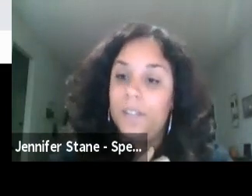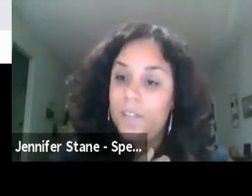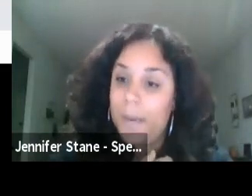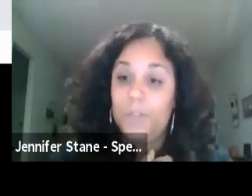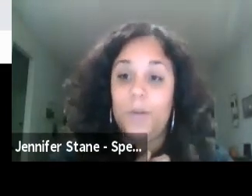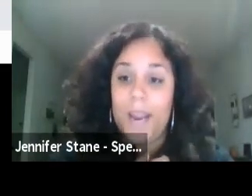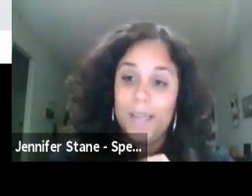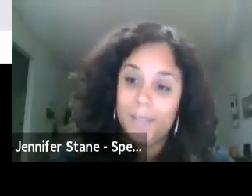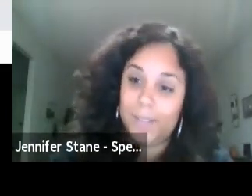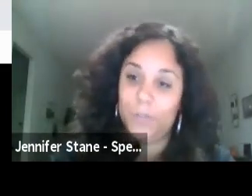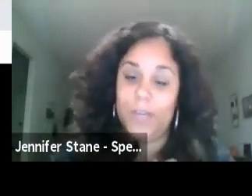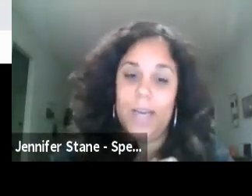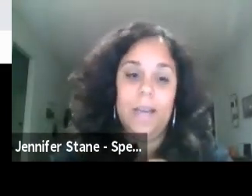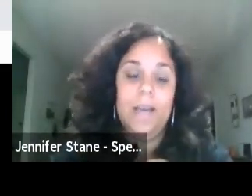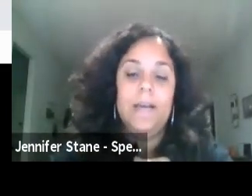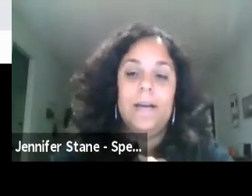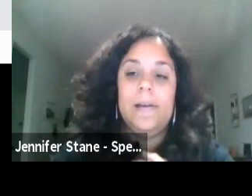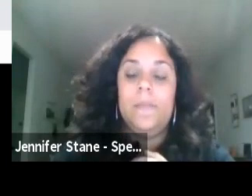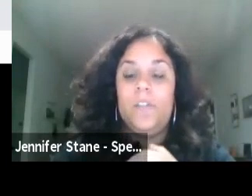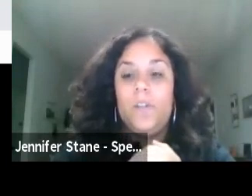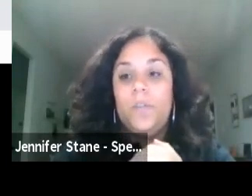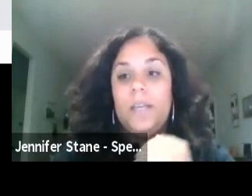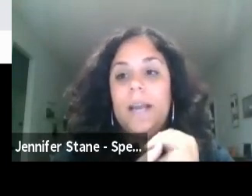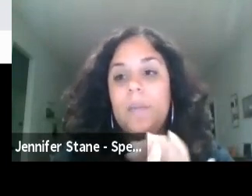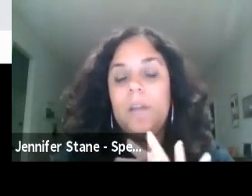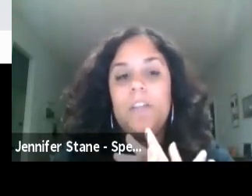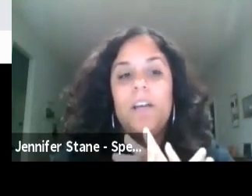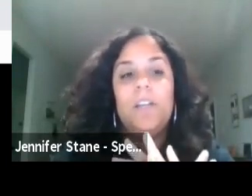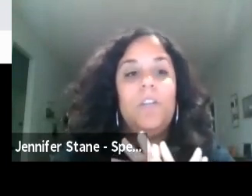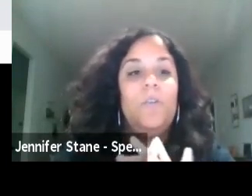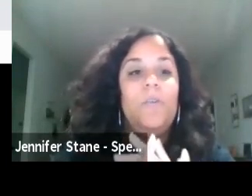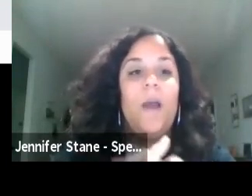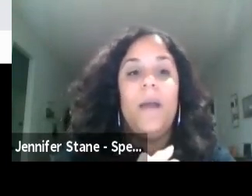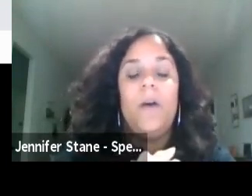dental hygienist by trade, clinical trade. So tonight I'm going to be